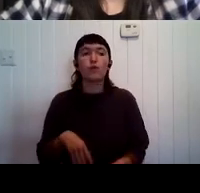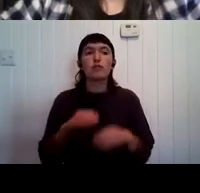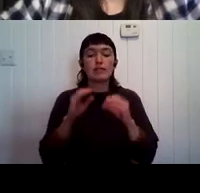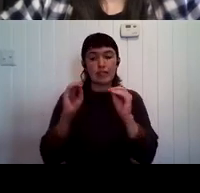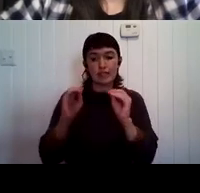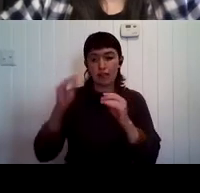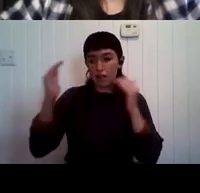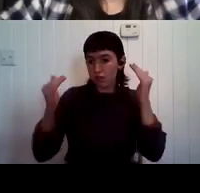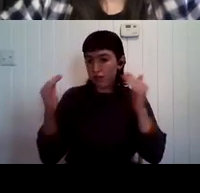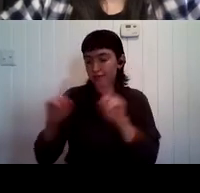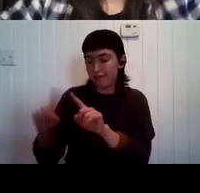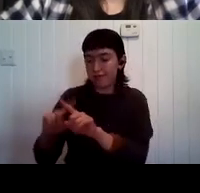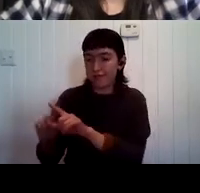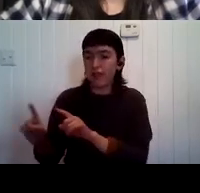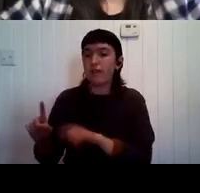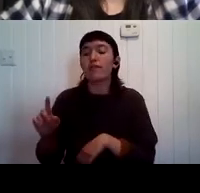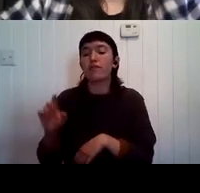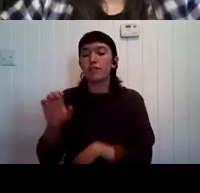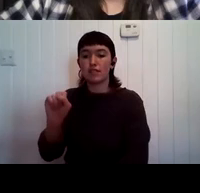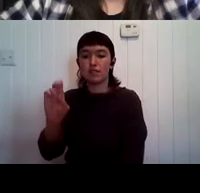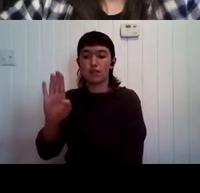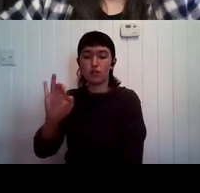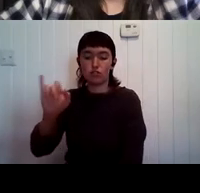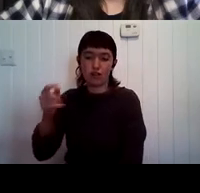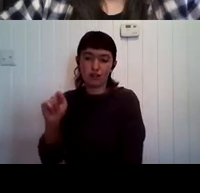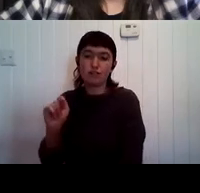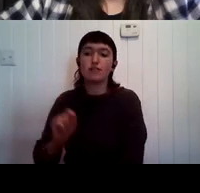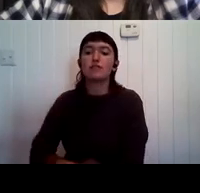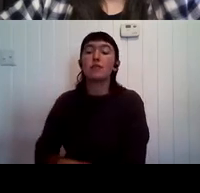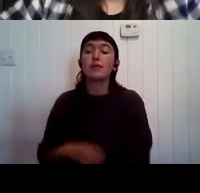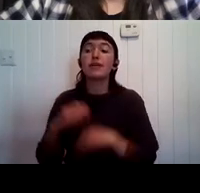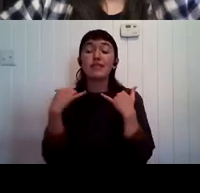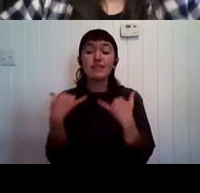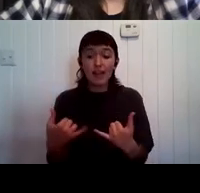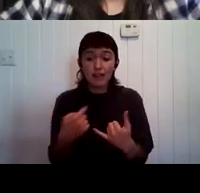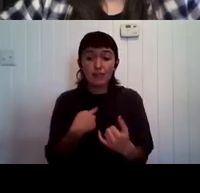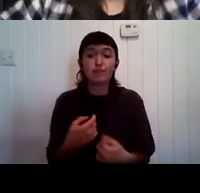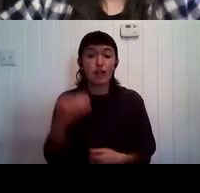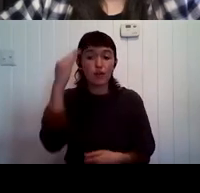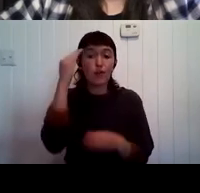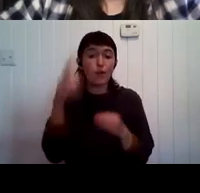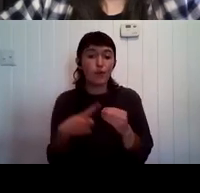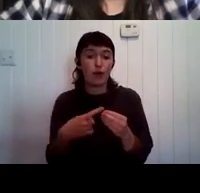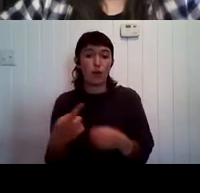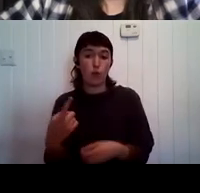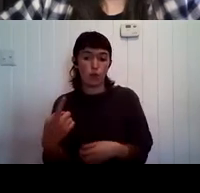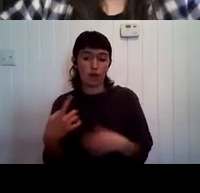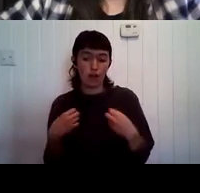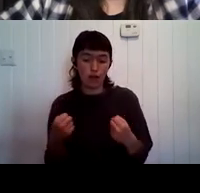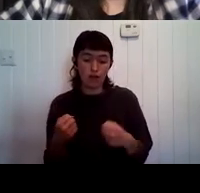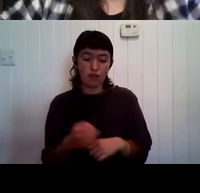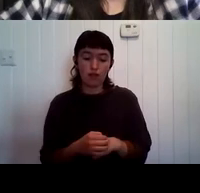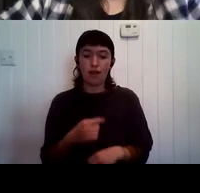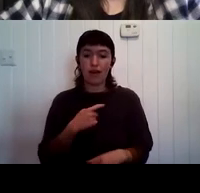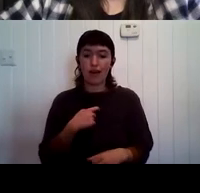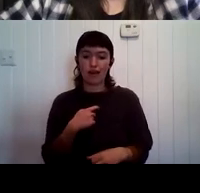subjects. And now that I know about One Health and I see the importance of it, I combine